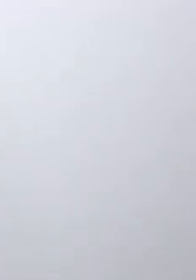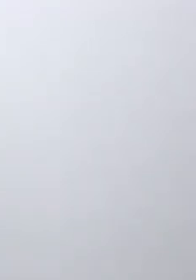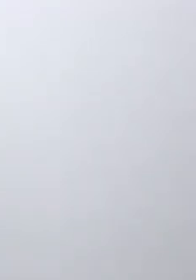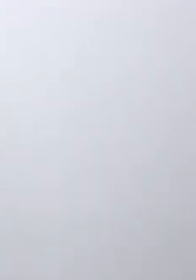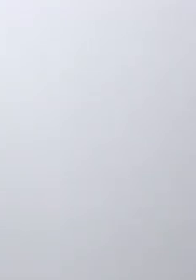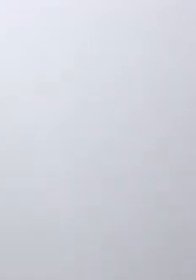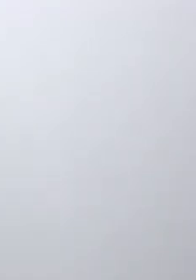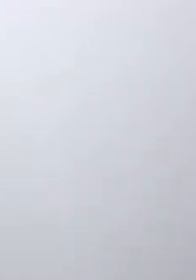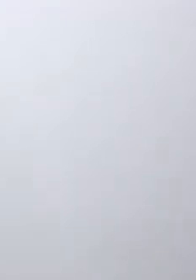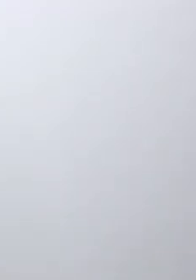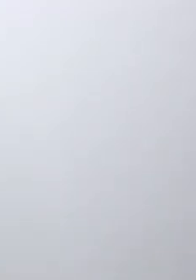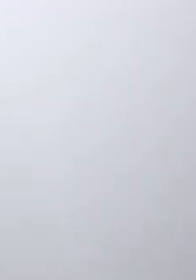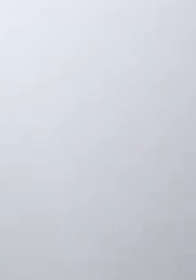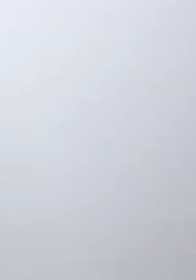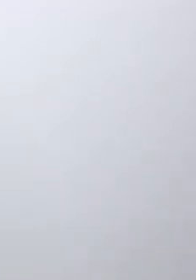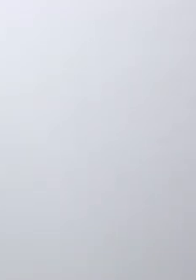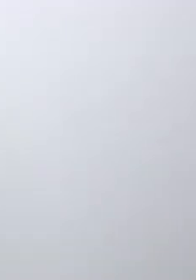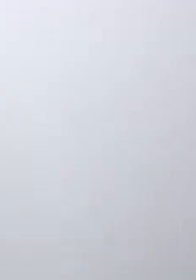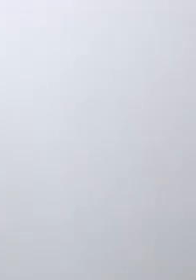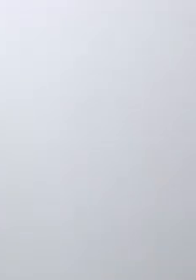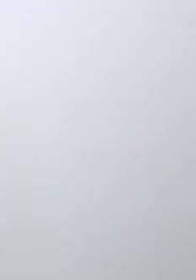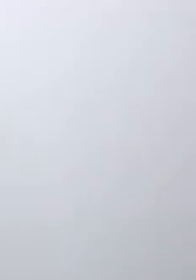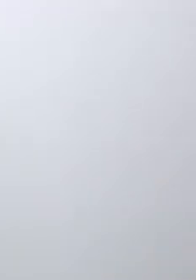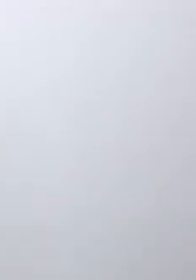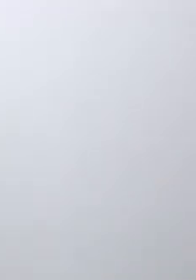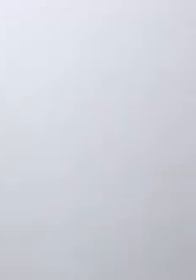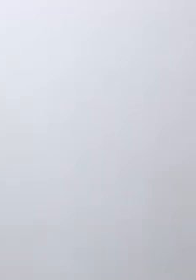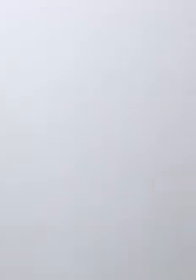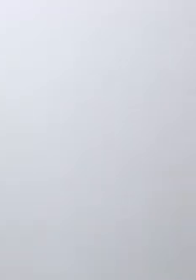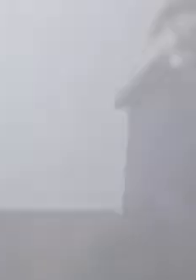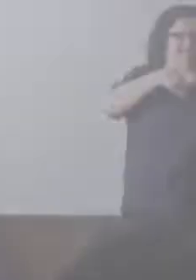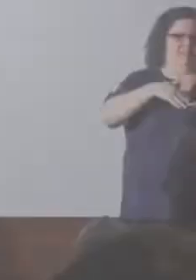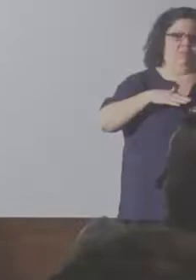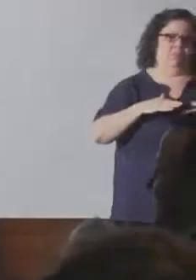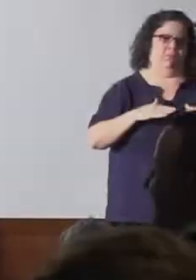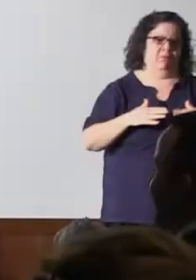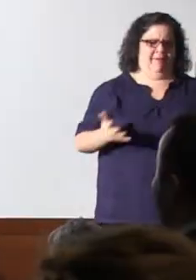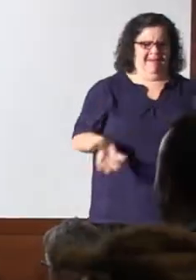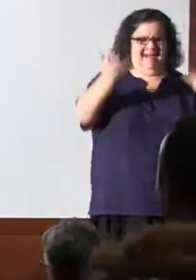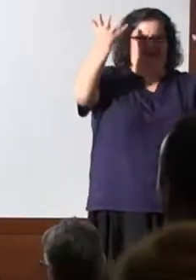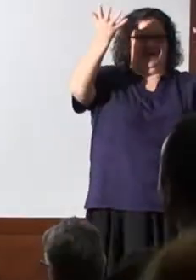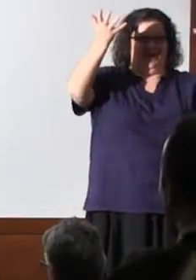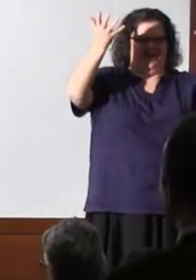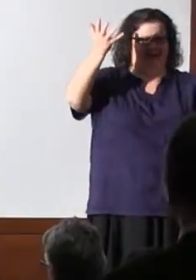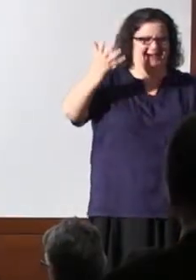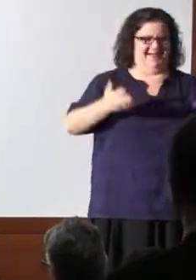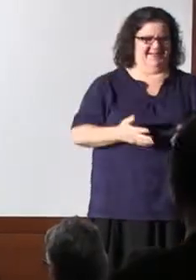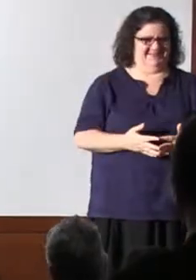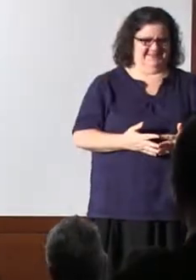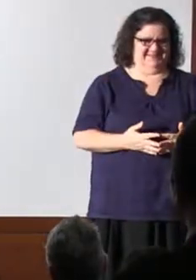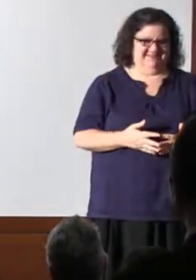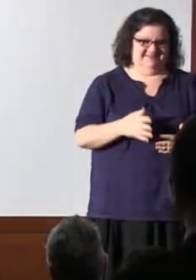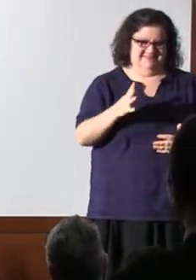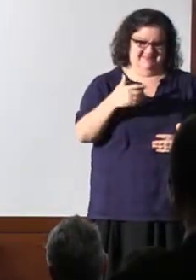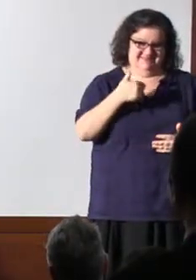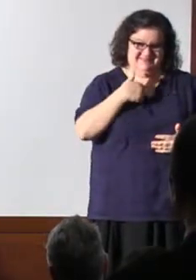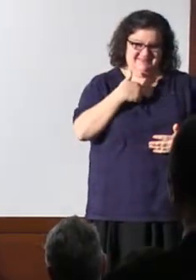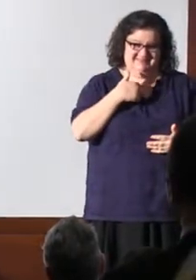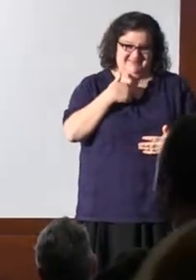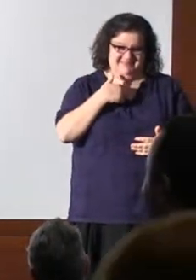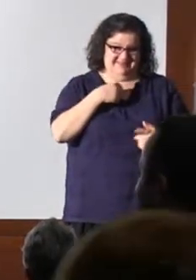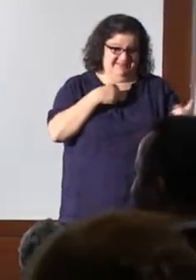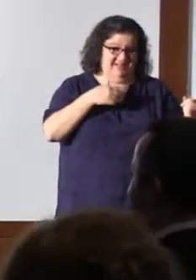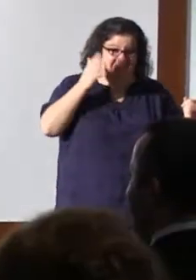spice up a little bit, I guess. Not that I didn't listen to all of the beautiful speeches before,